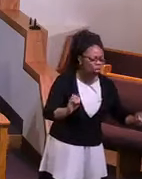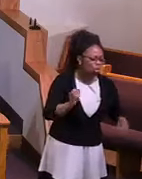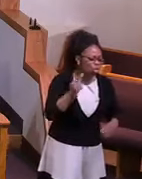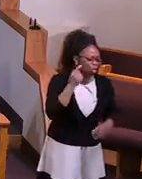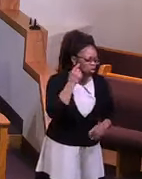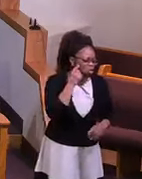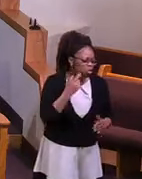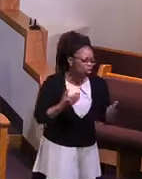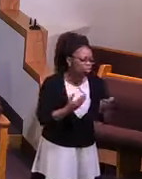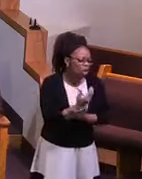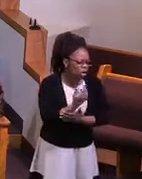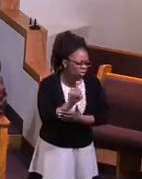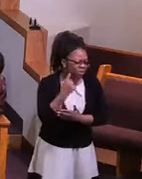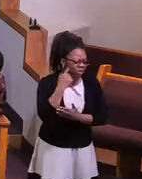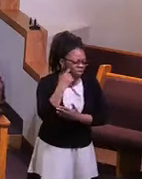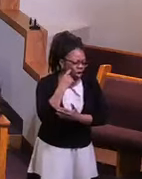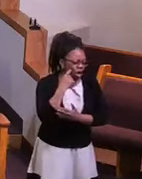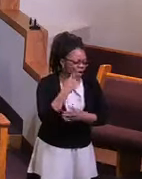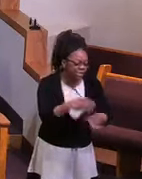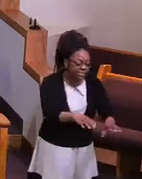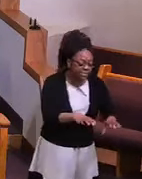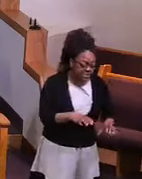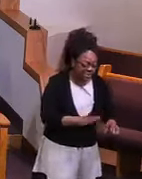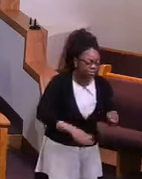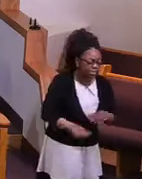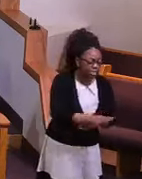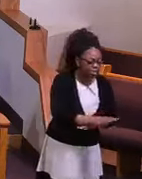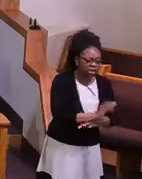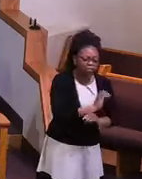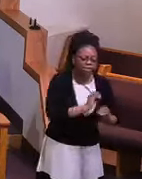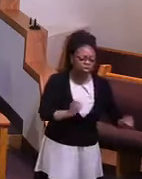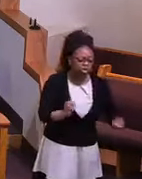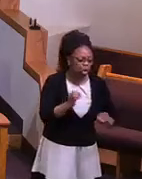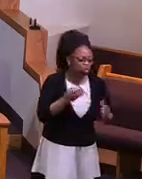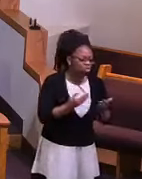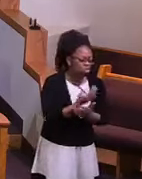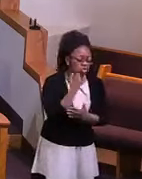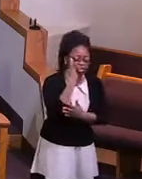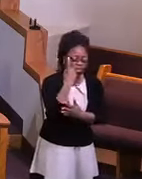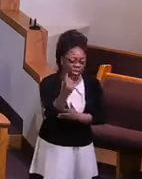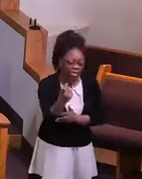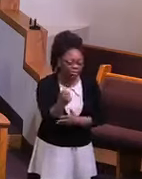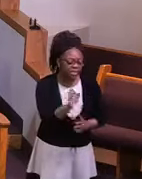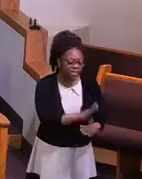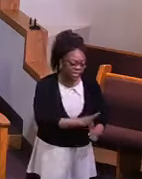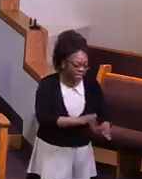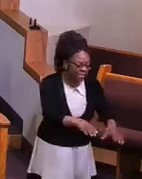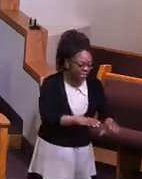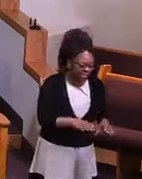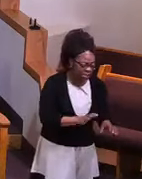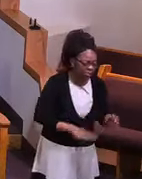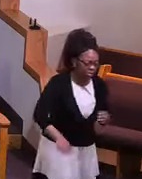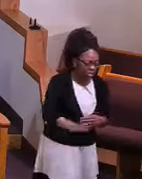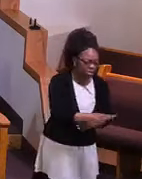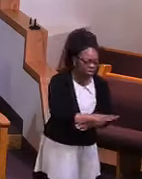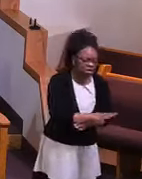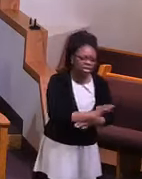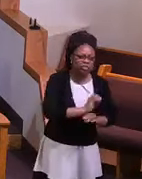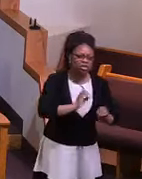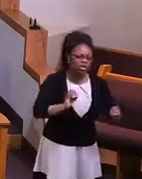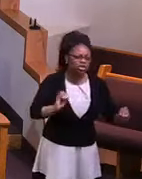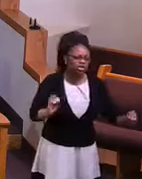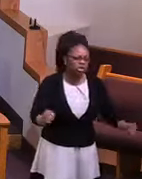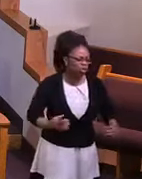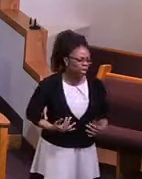it's a cemetery. If there are no new dreams being dreamt, it's a cemetery. If there are no new aspirations being considered,